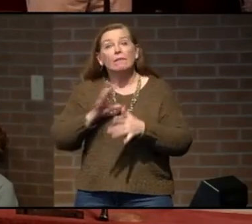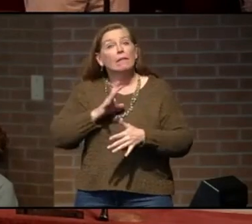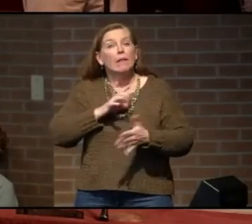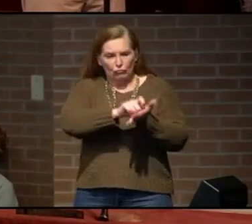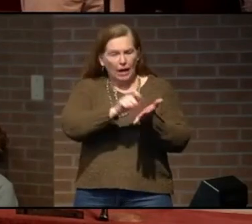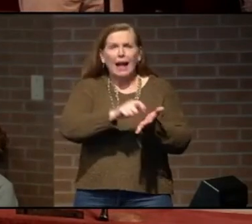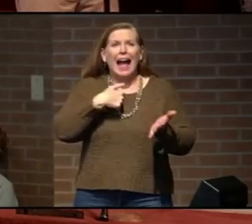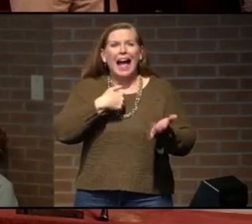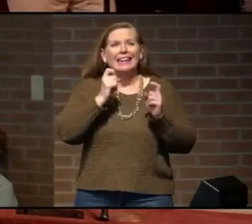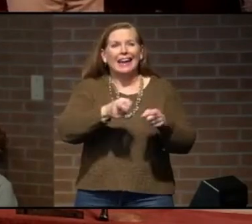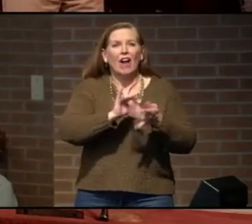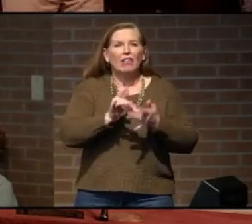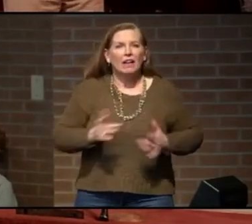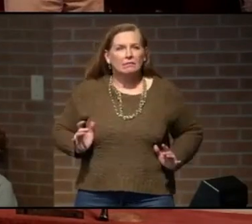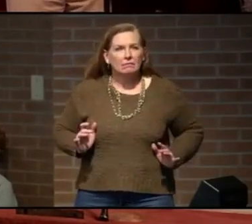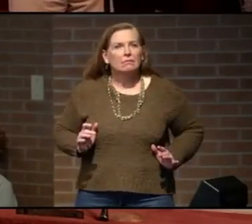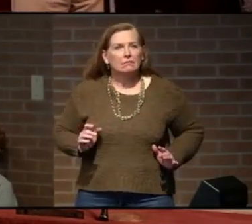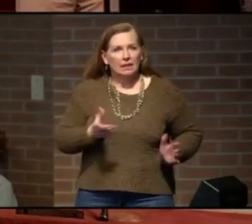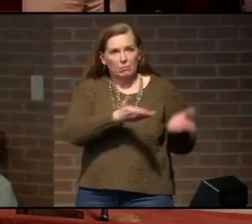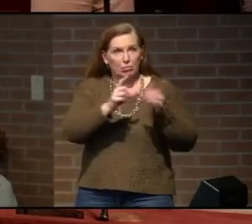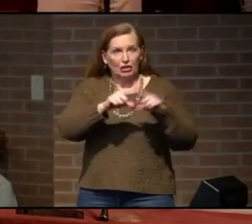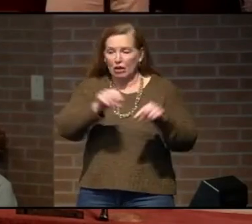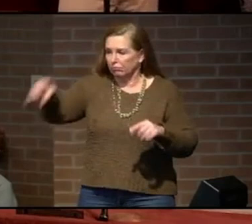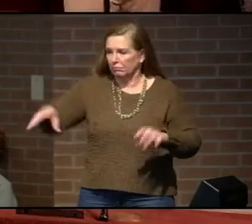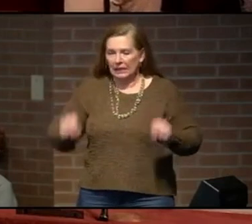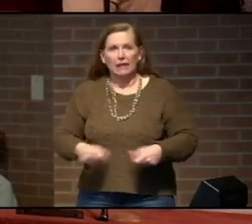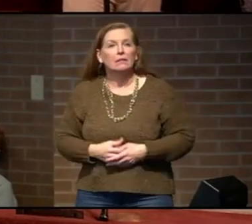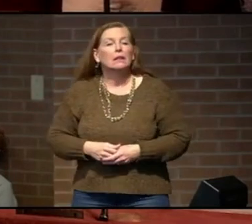forward. But our giving goal this year is